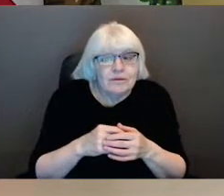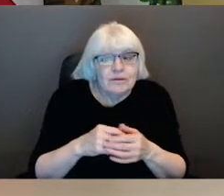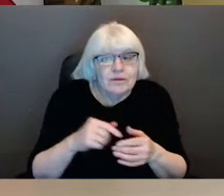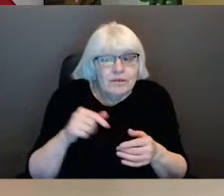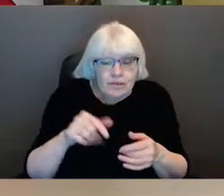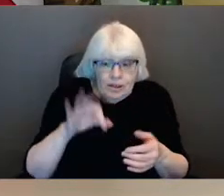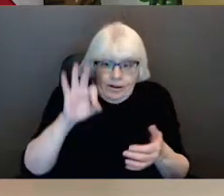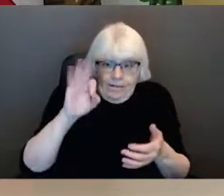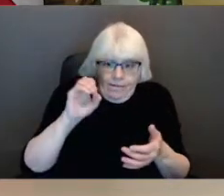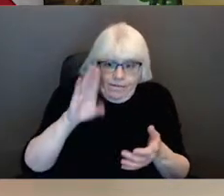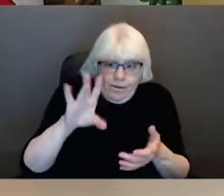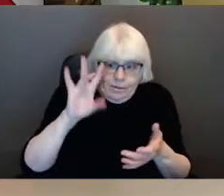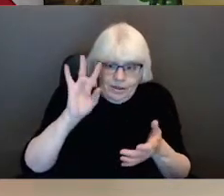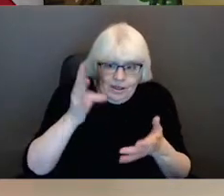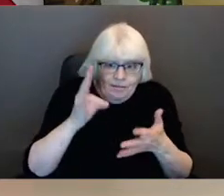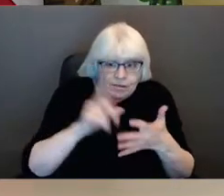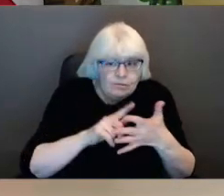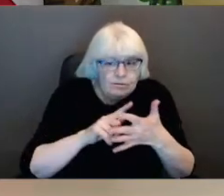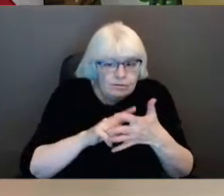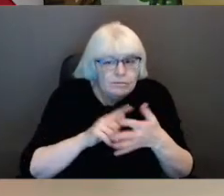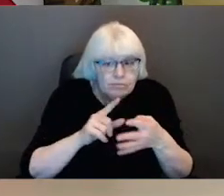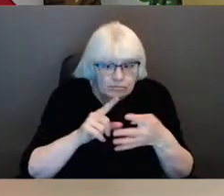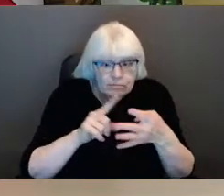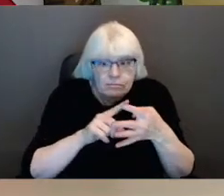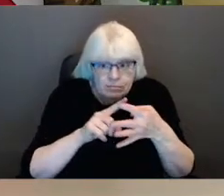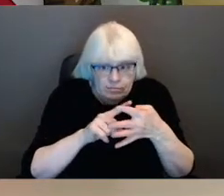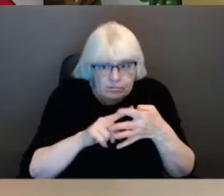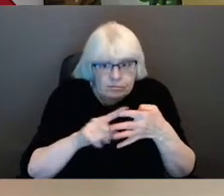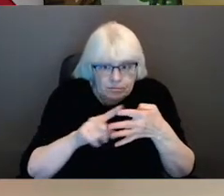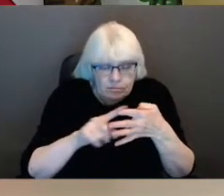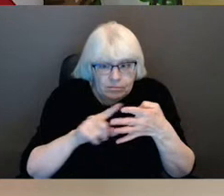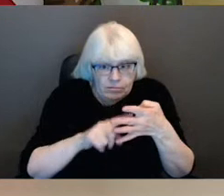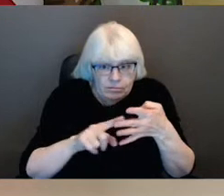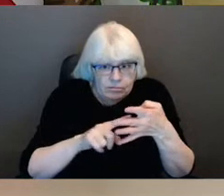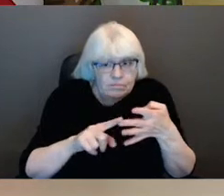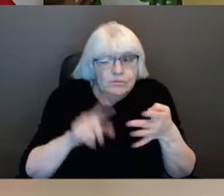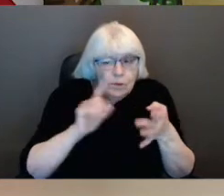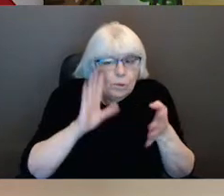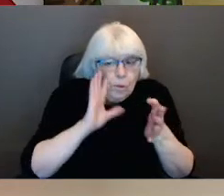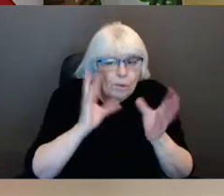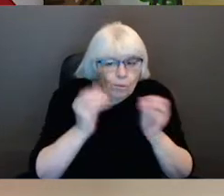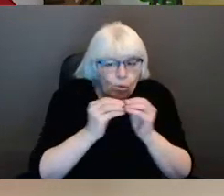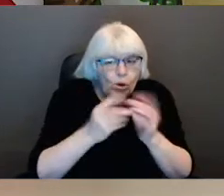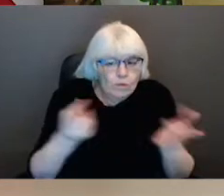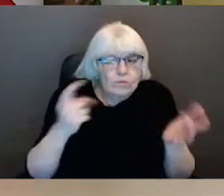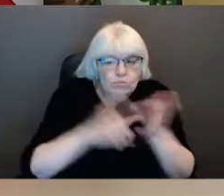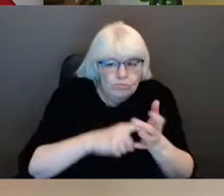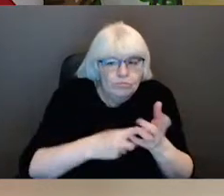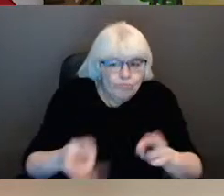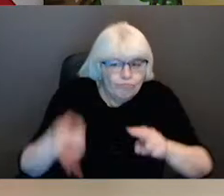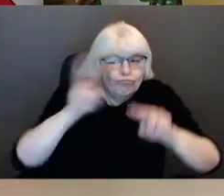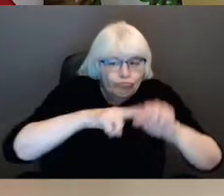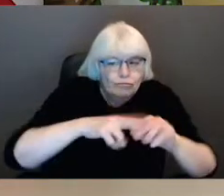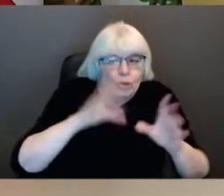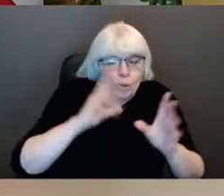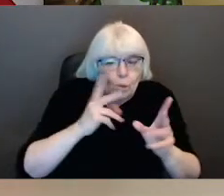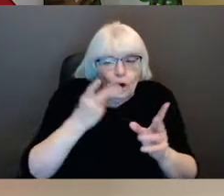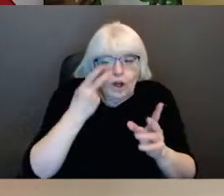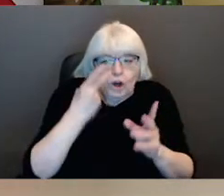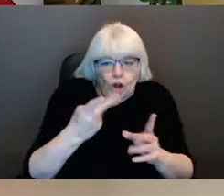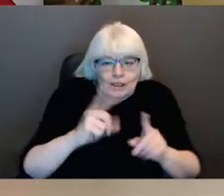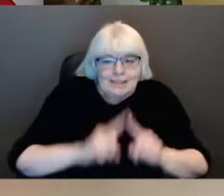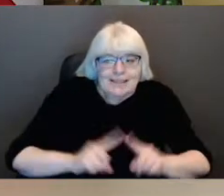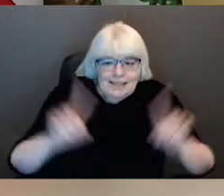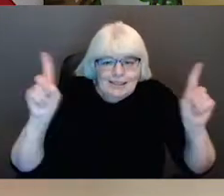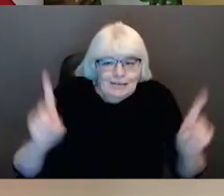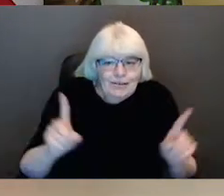think you'll see a difference in some of those numbers because they will have had more opportunity to get their vaccine.